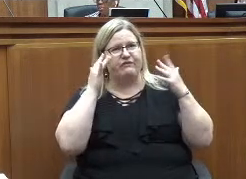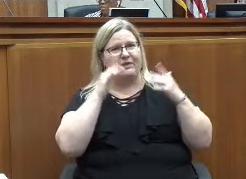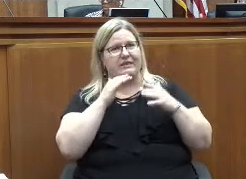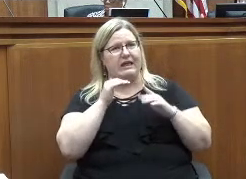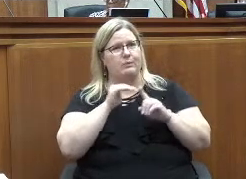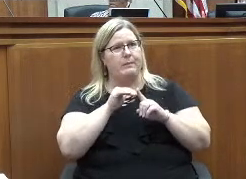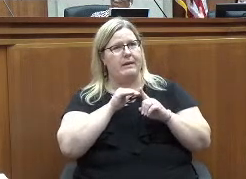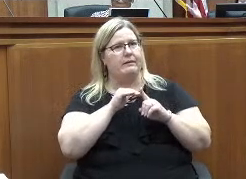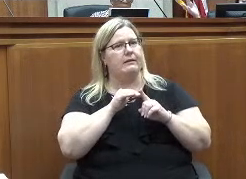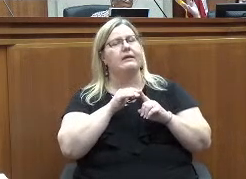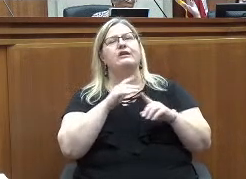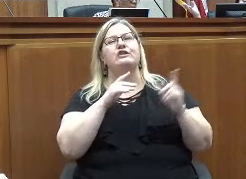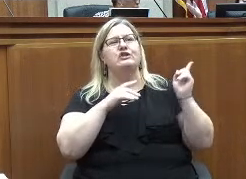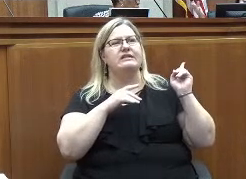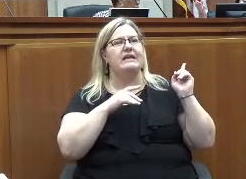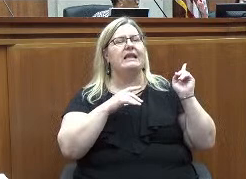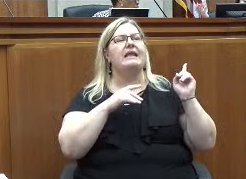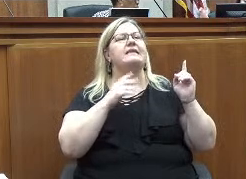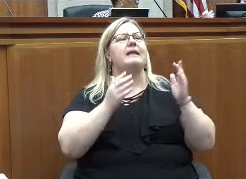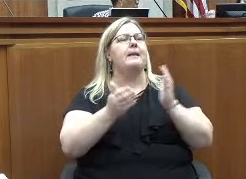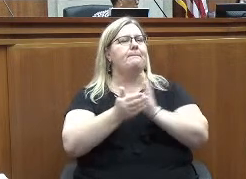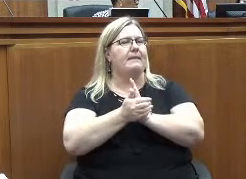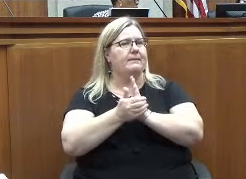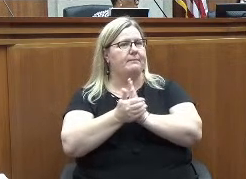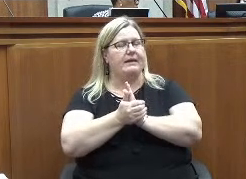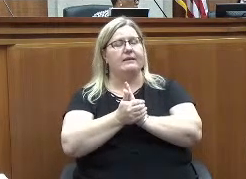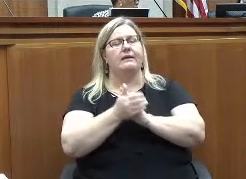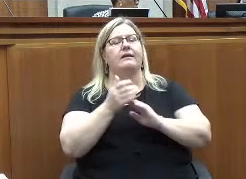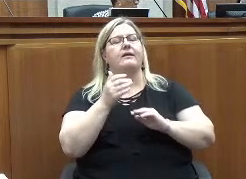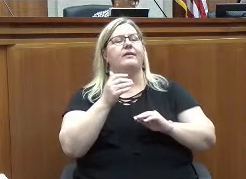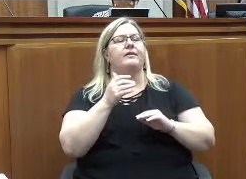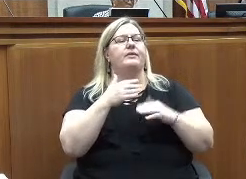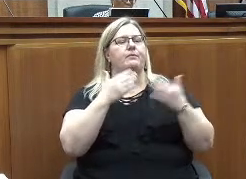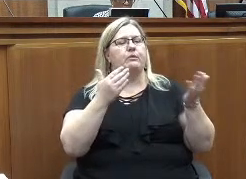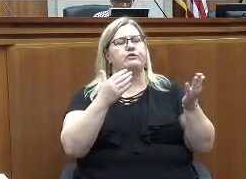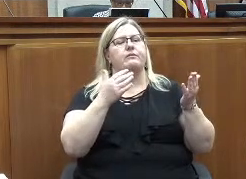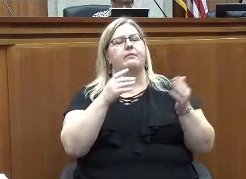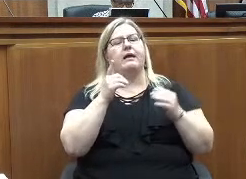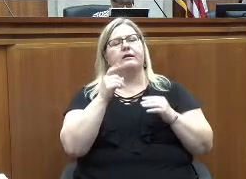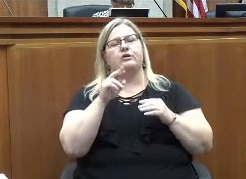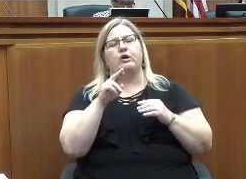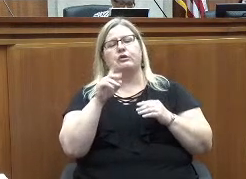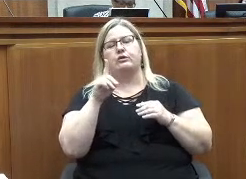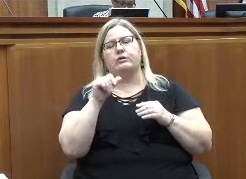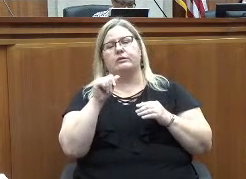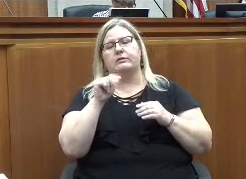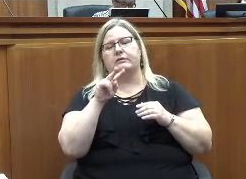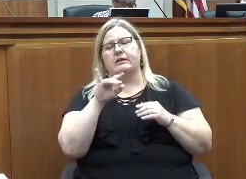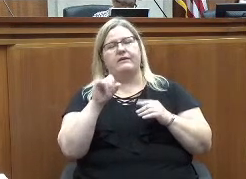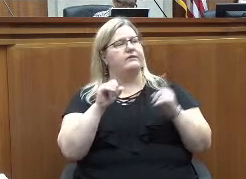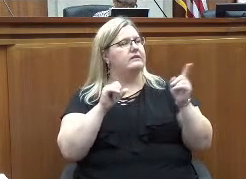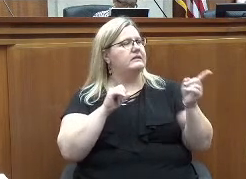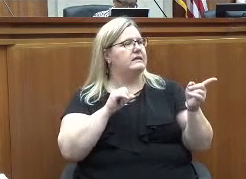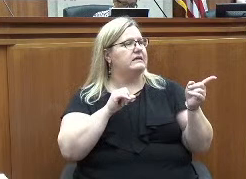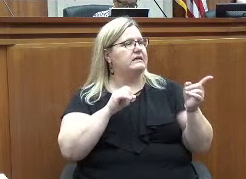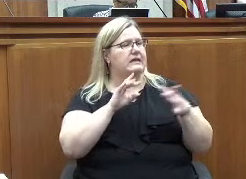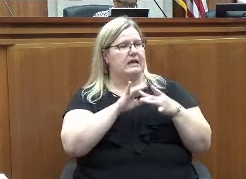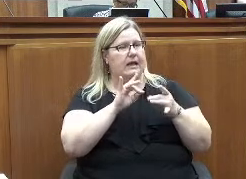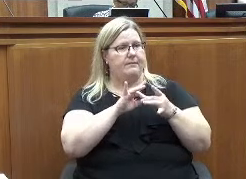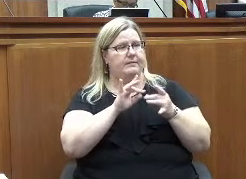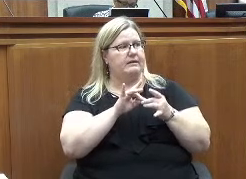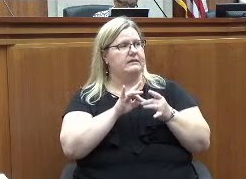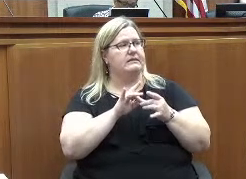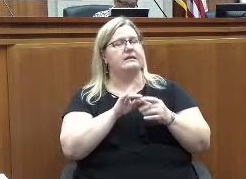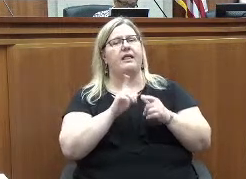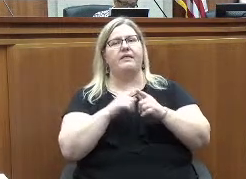Yes, it's just a friendly amendment, so the motion is by Dr. Davis and Mr. Garvey. But there's some comment on it first, so we do comment, take